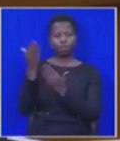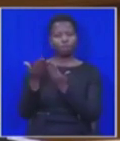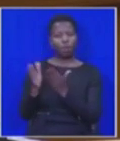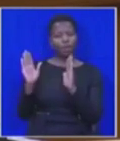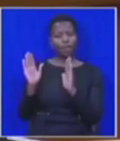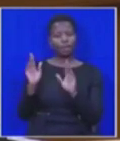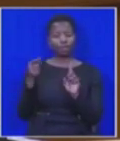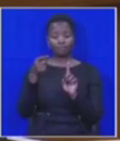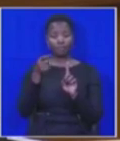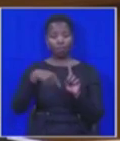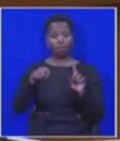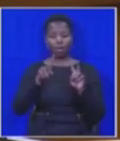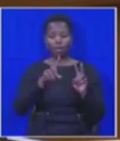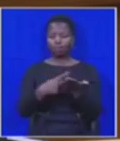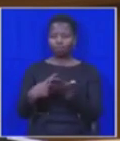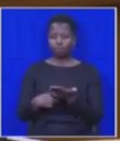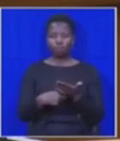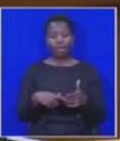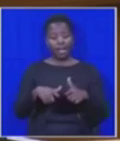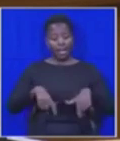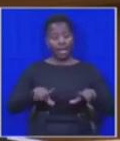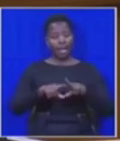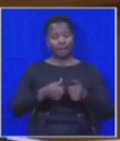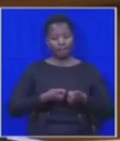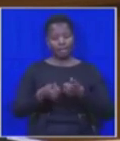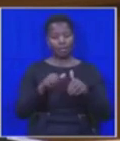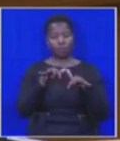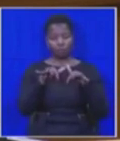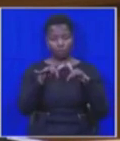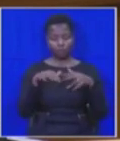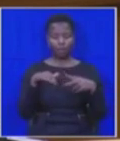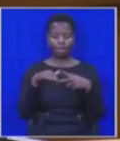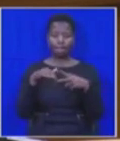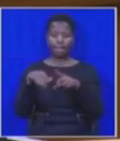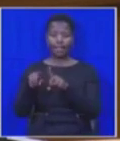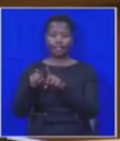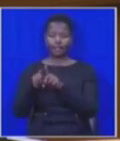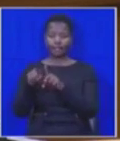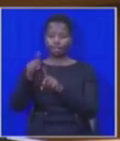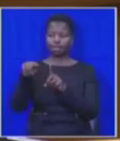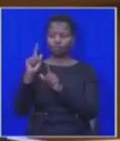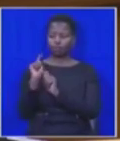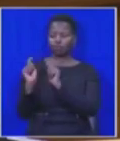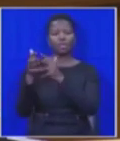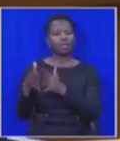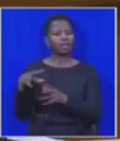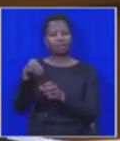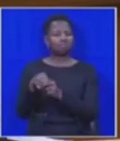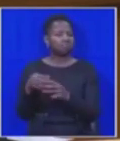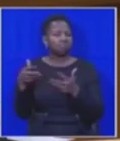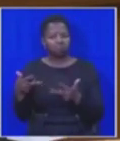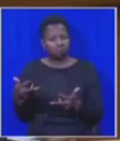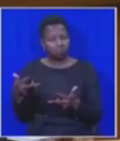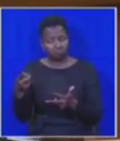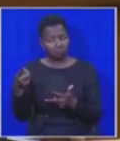about land restitution and the role that traditional leaders should play